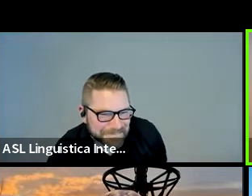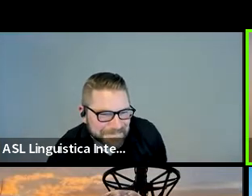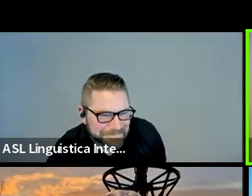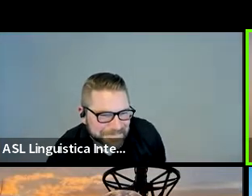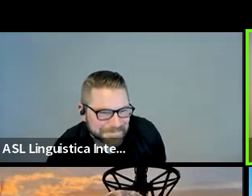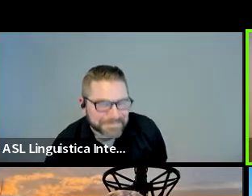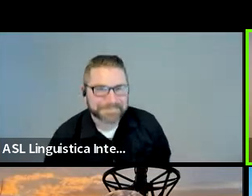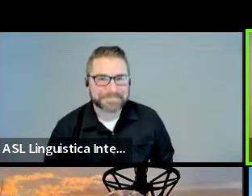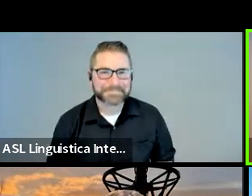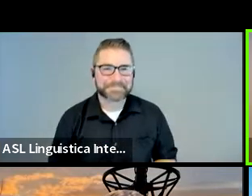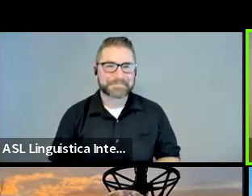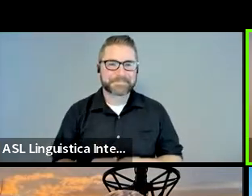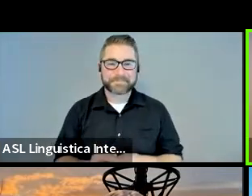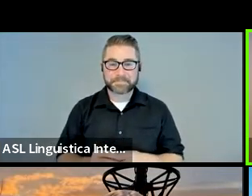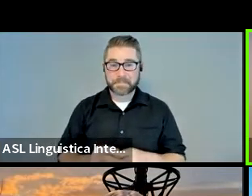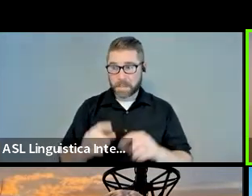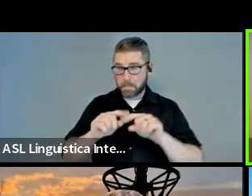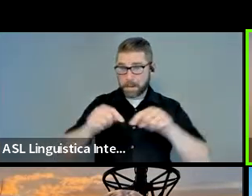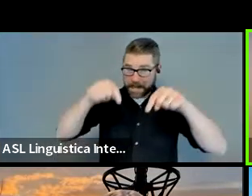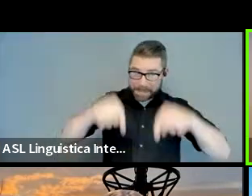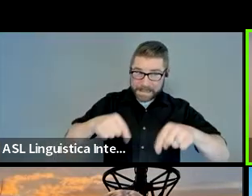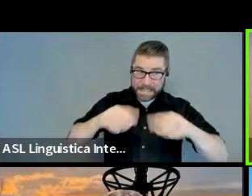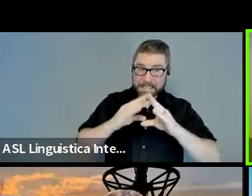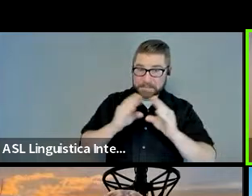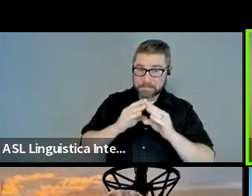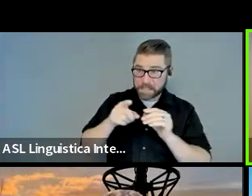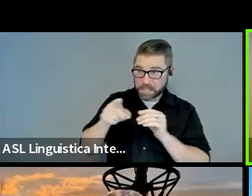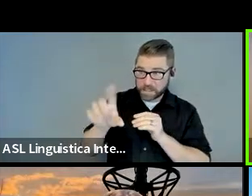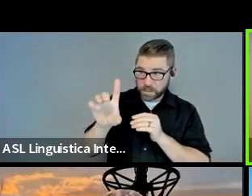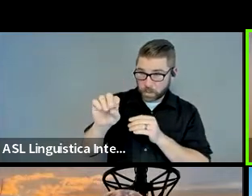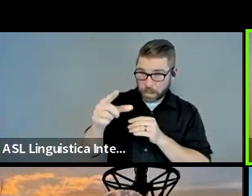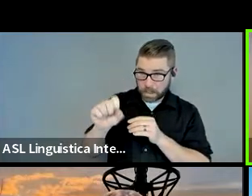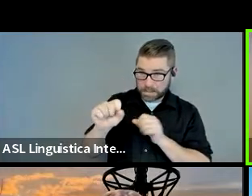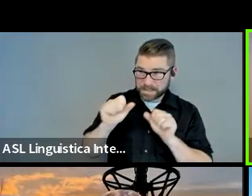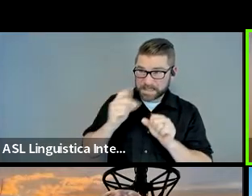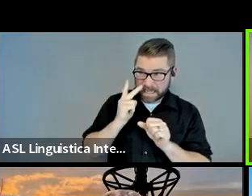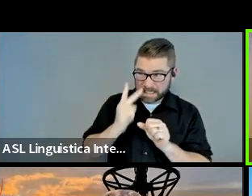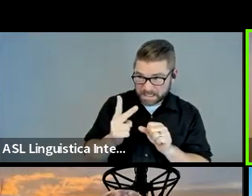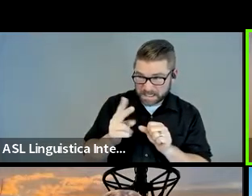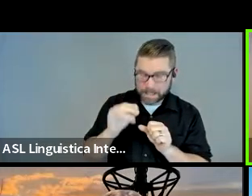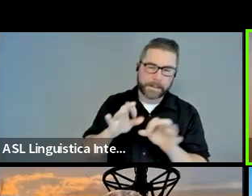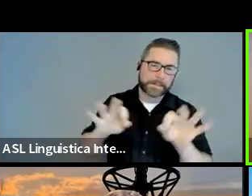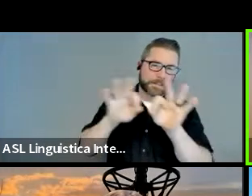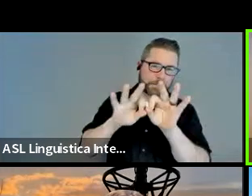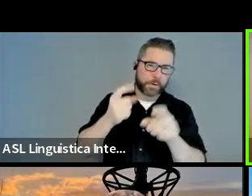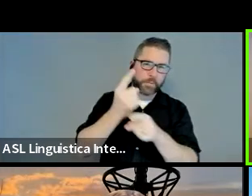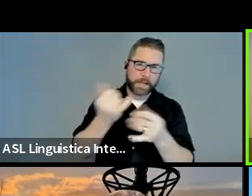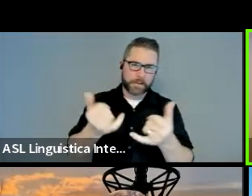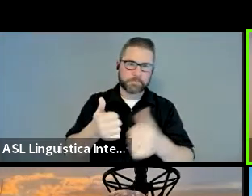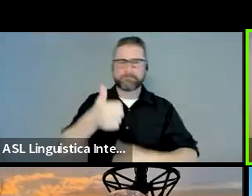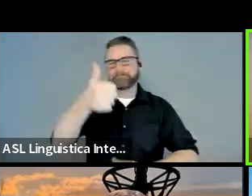But in this meeting, Douglas, you can see the translation. So that's what matters right now.